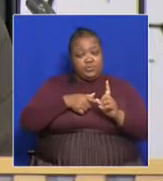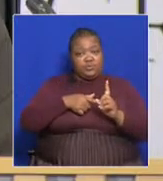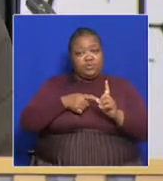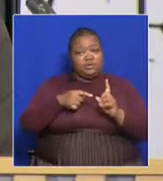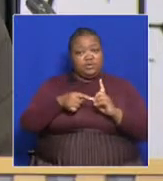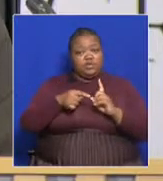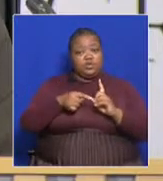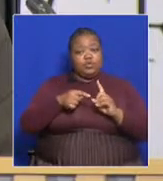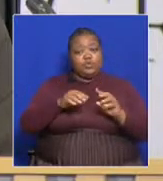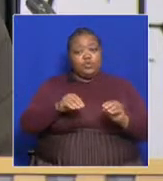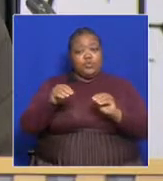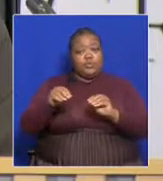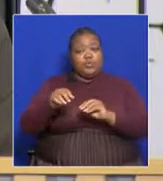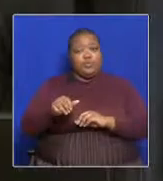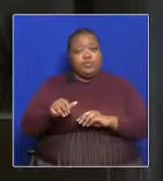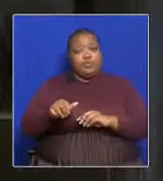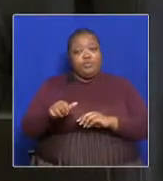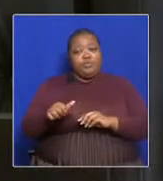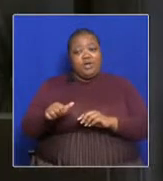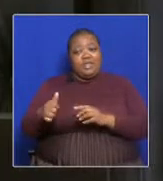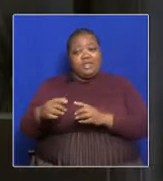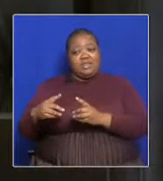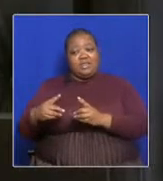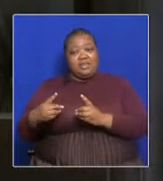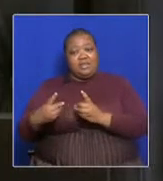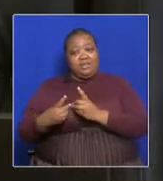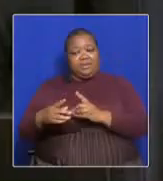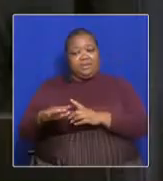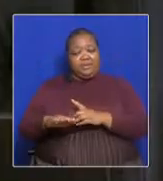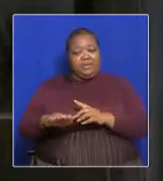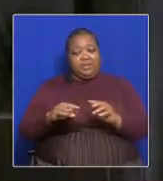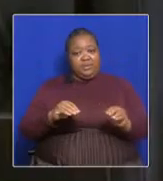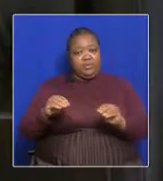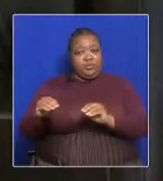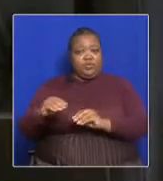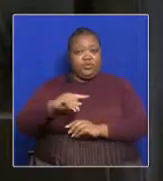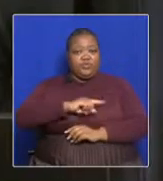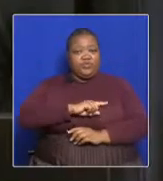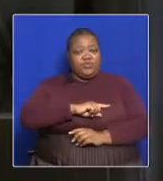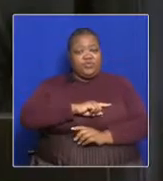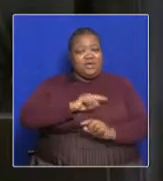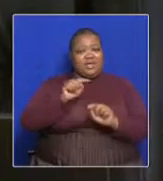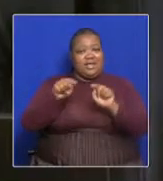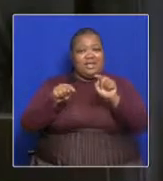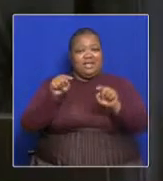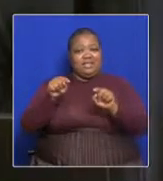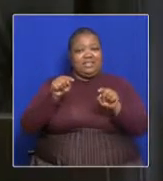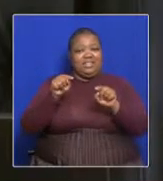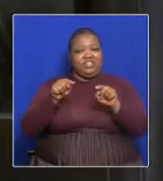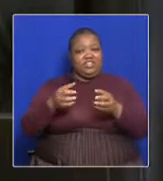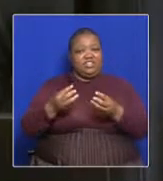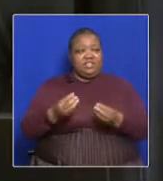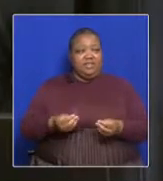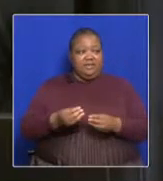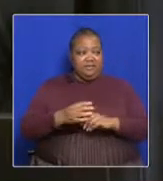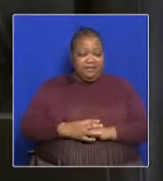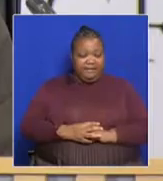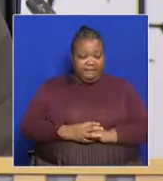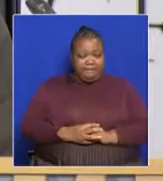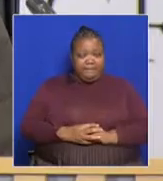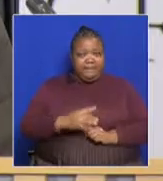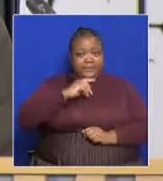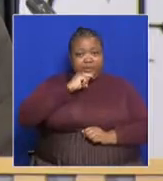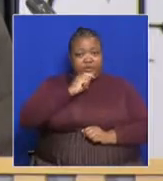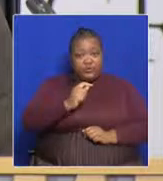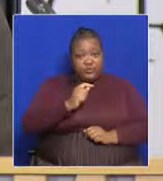elsewhere. You're going to be placed elsewhere because there are allegations against you. Is it true that you were in the